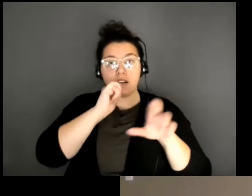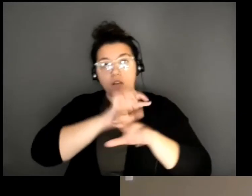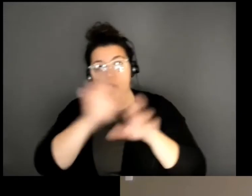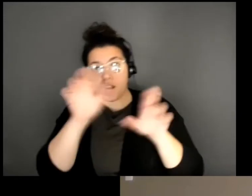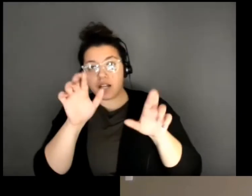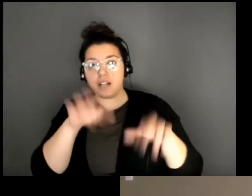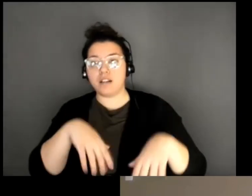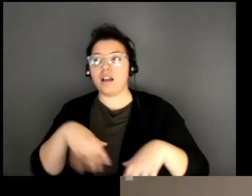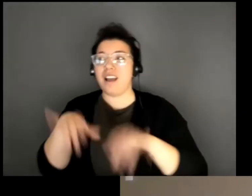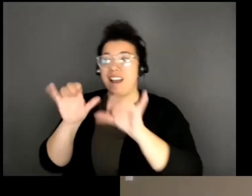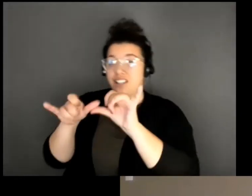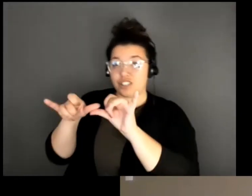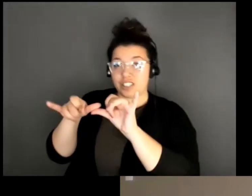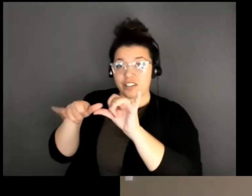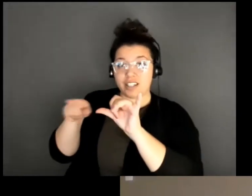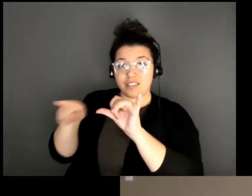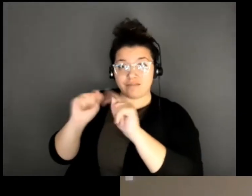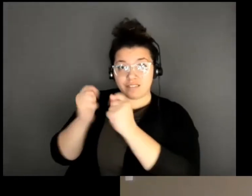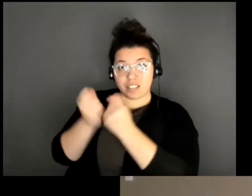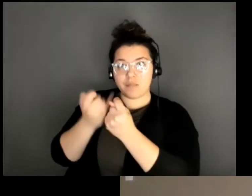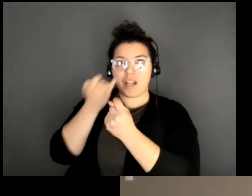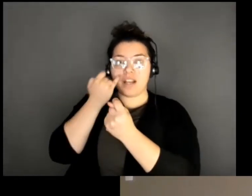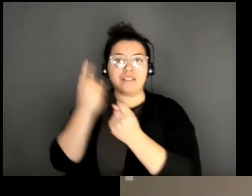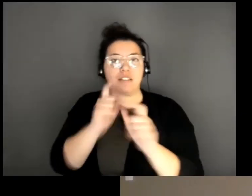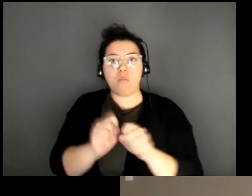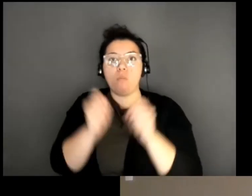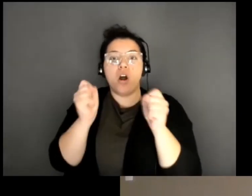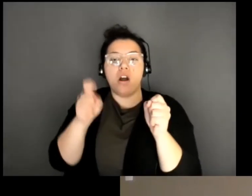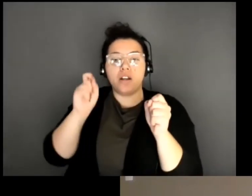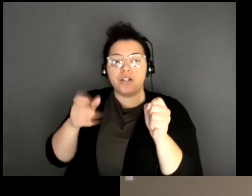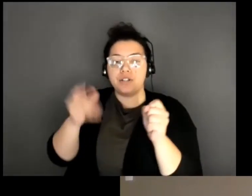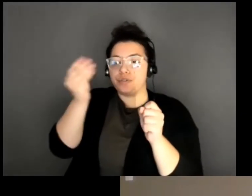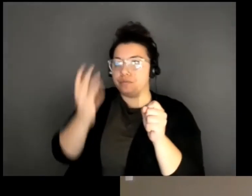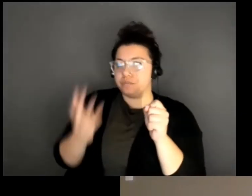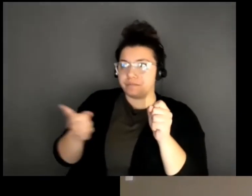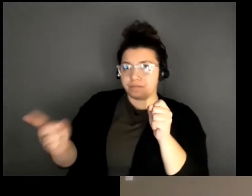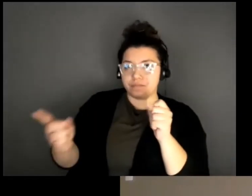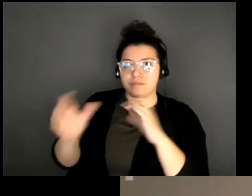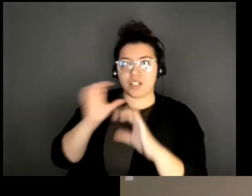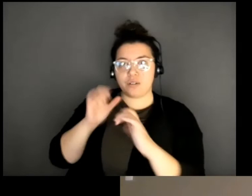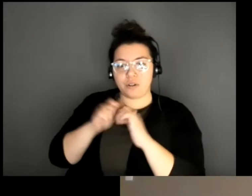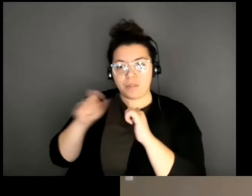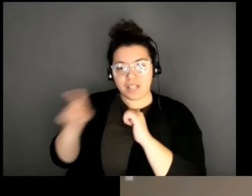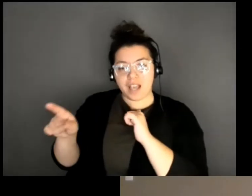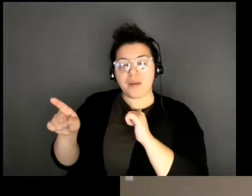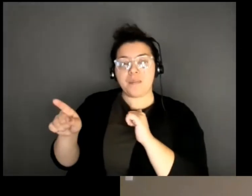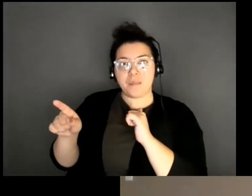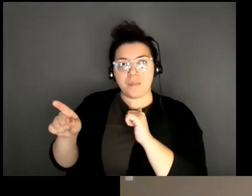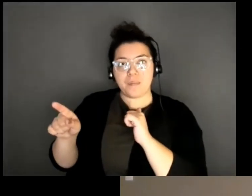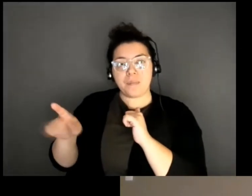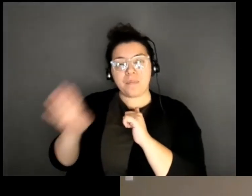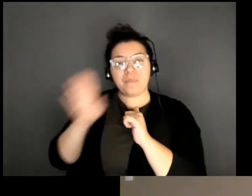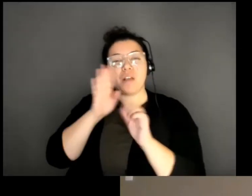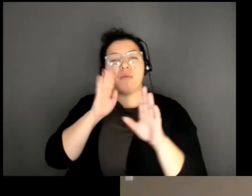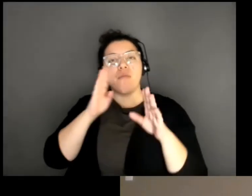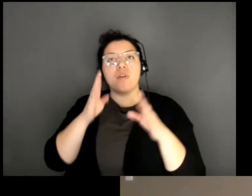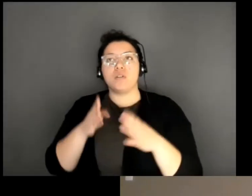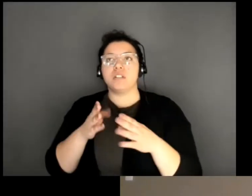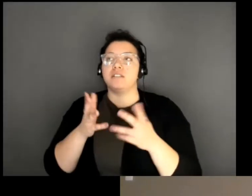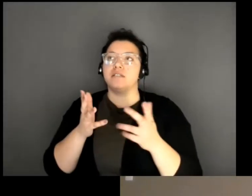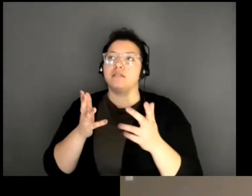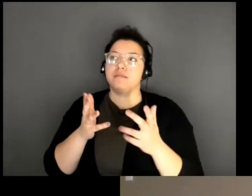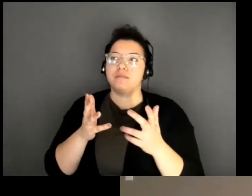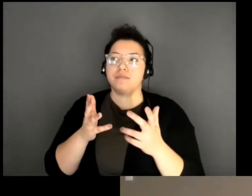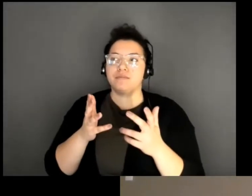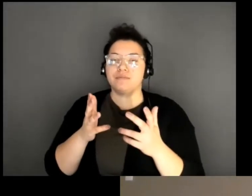communicate any items that need to be repaired from one guest to the next. You'll focus on, making sure that hopefully you'll have a